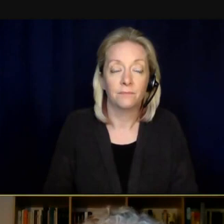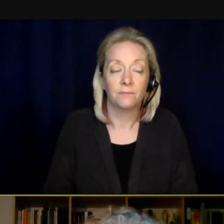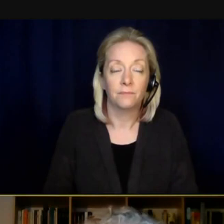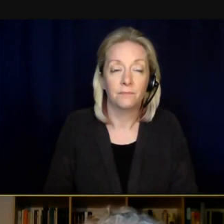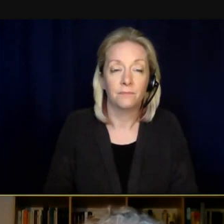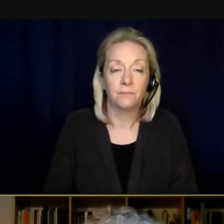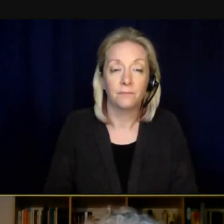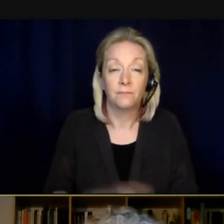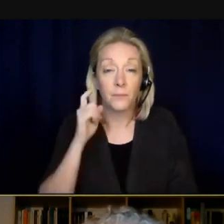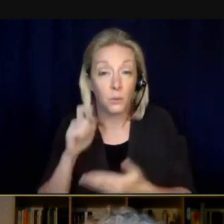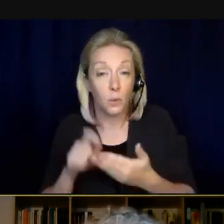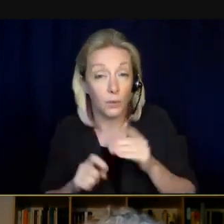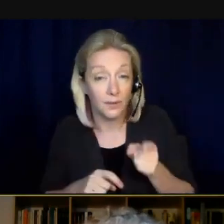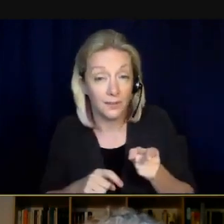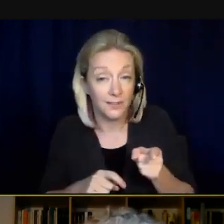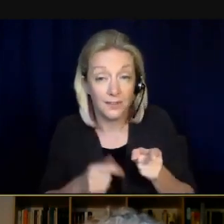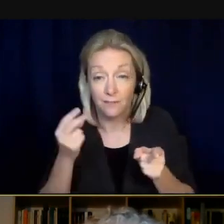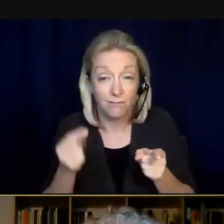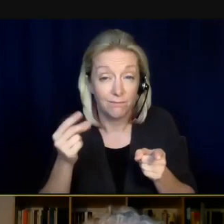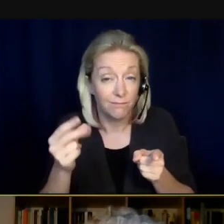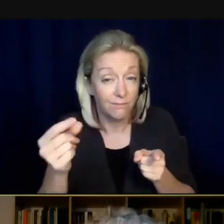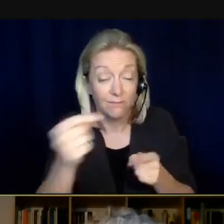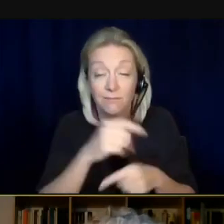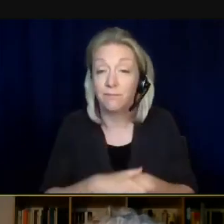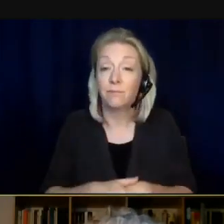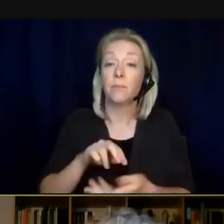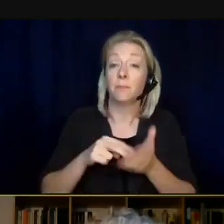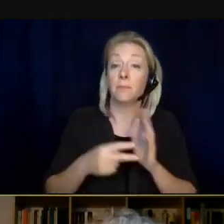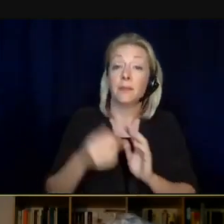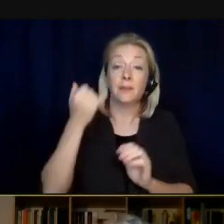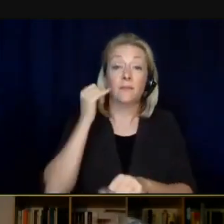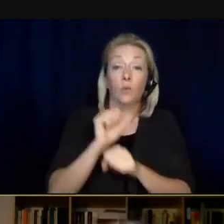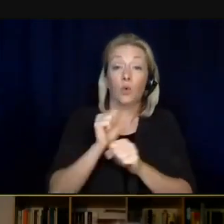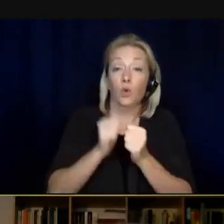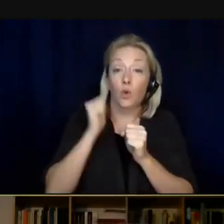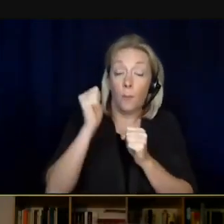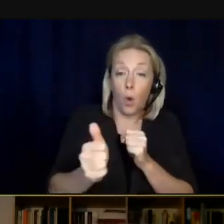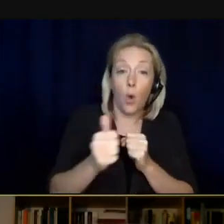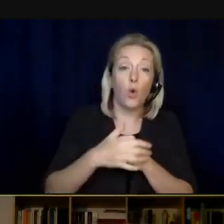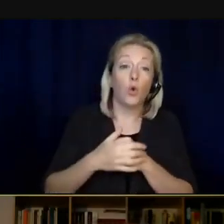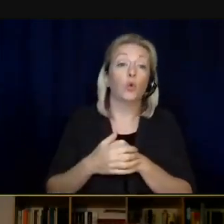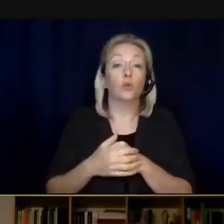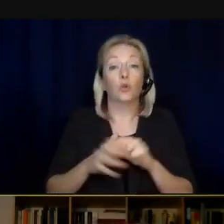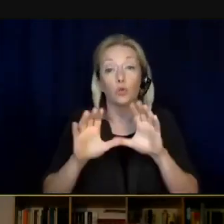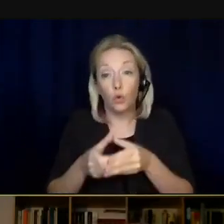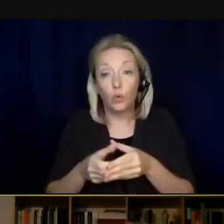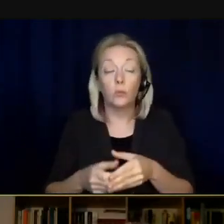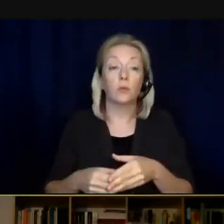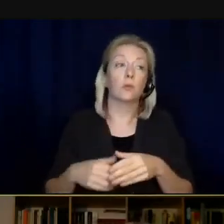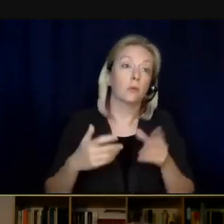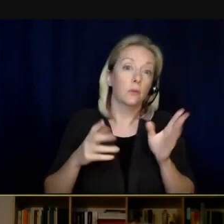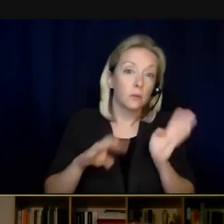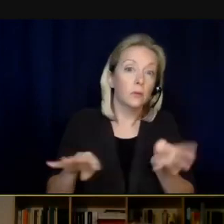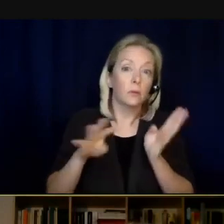Okay, notice all this takes a few seconds. So if you're working remotely and you have groups and you have to keep the